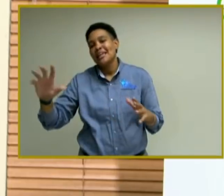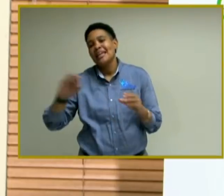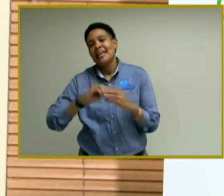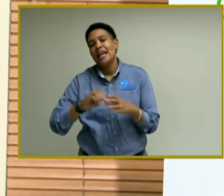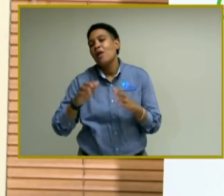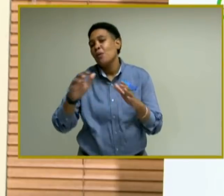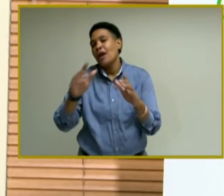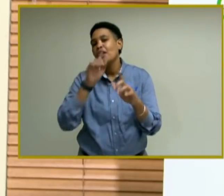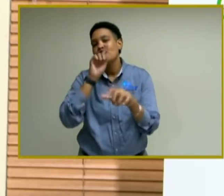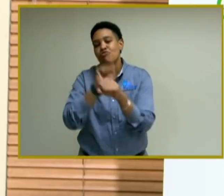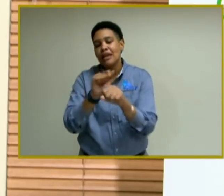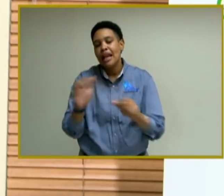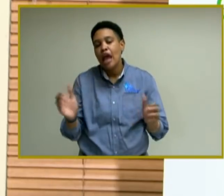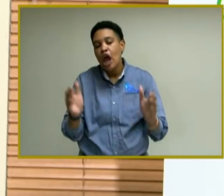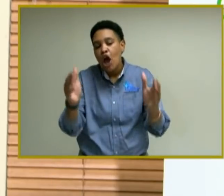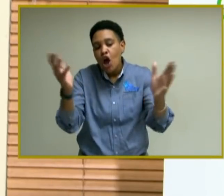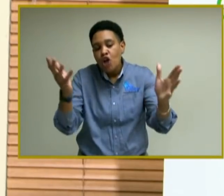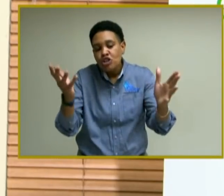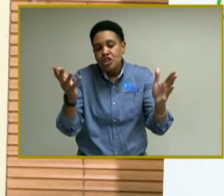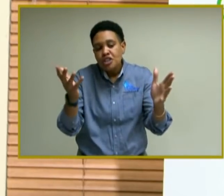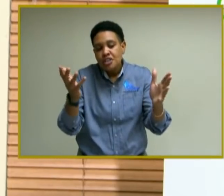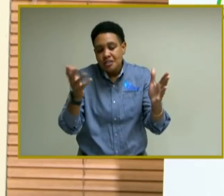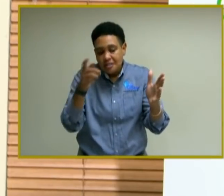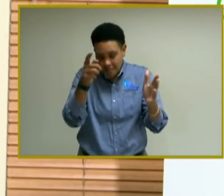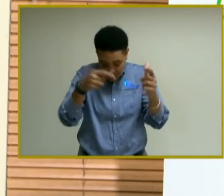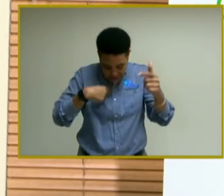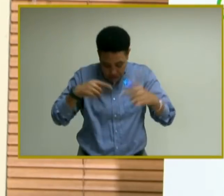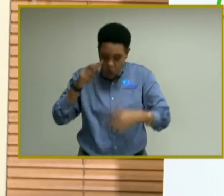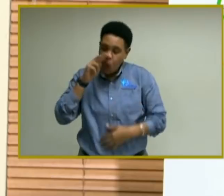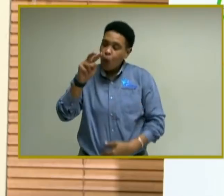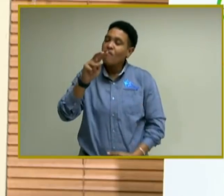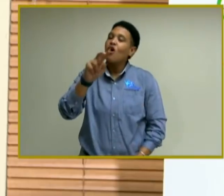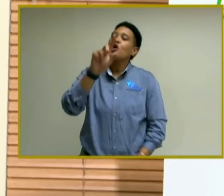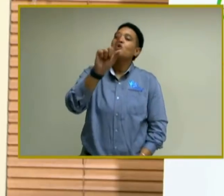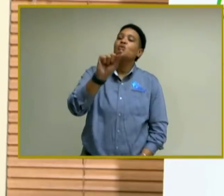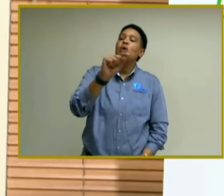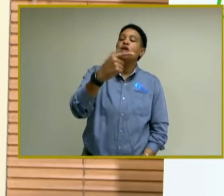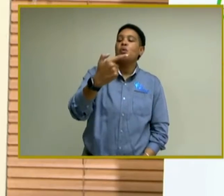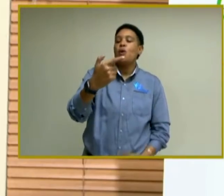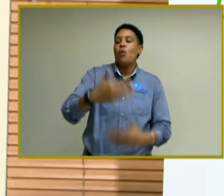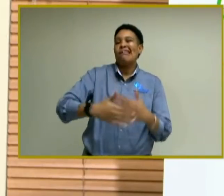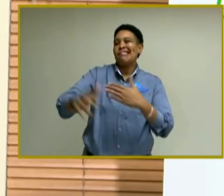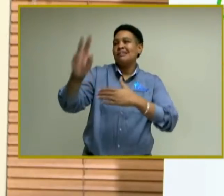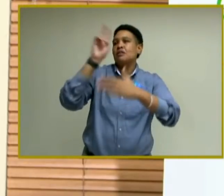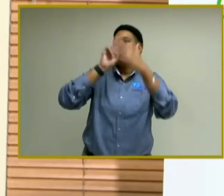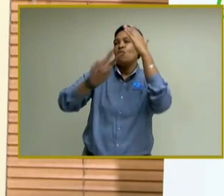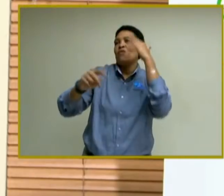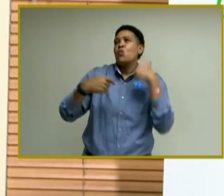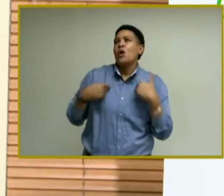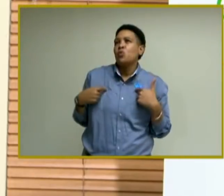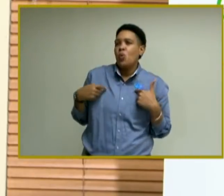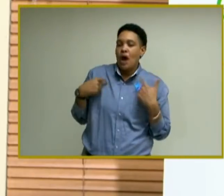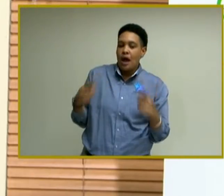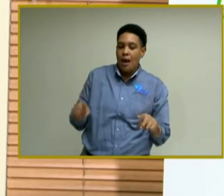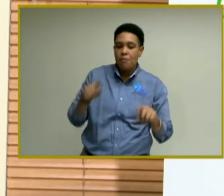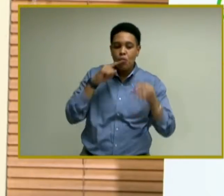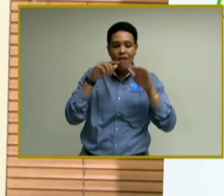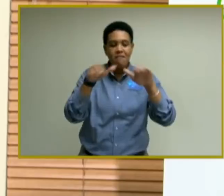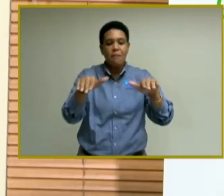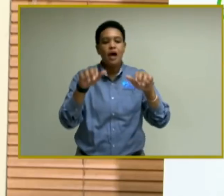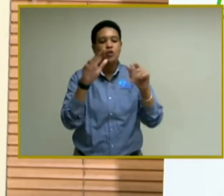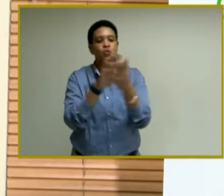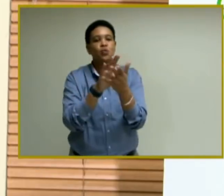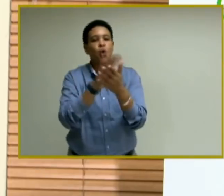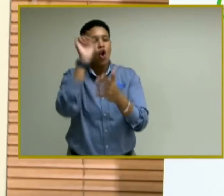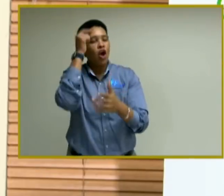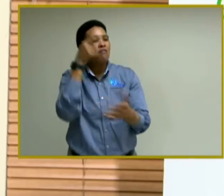a way that encourages us to look forward to 2021. We have back to school that the